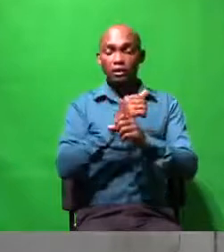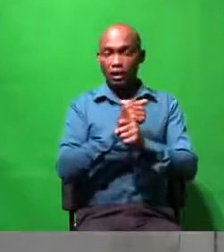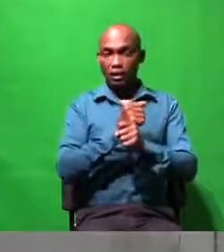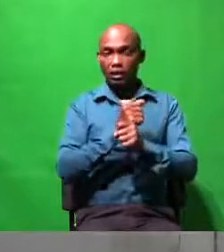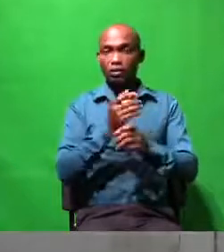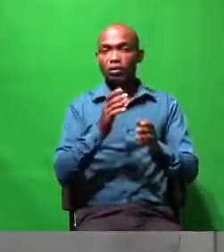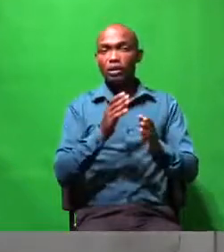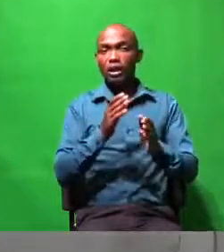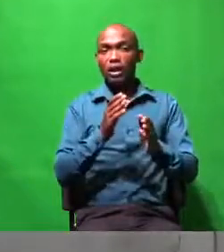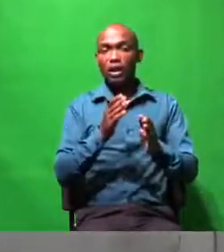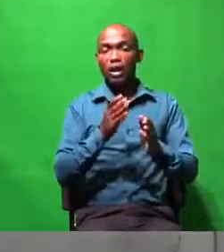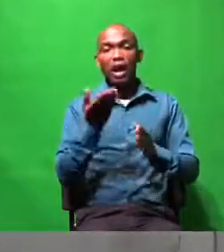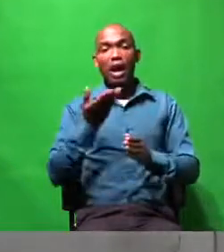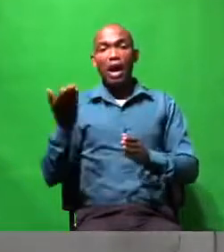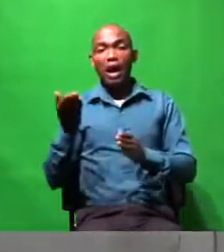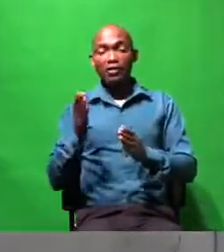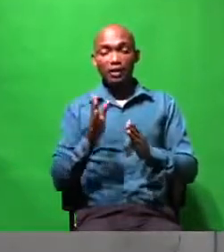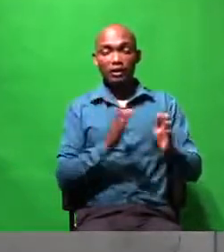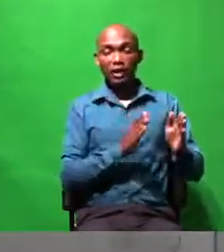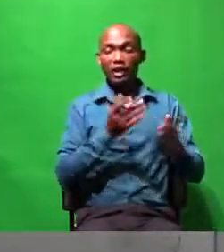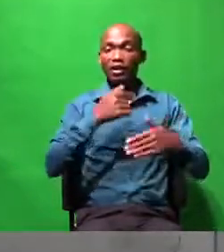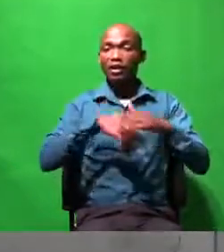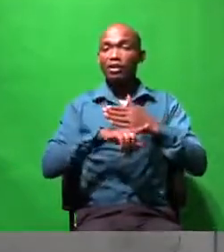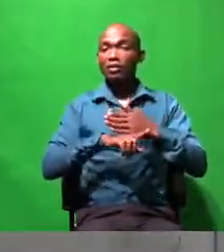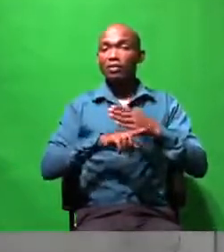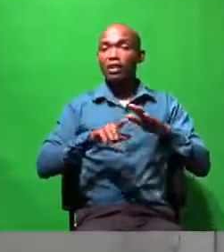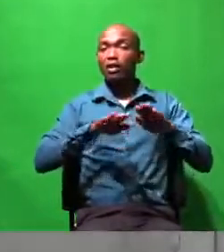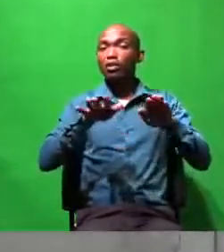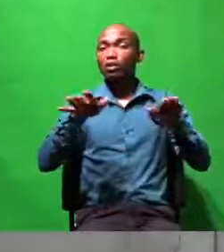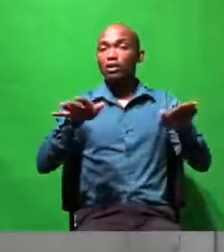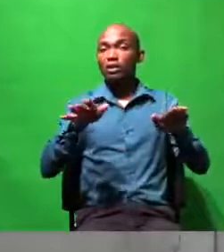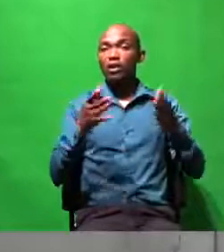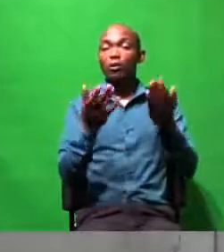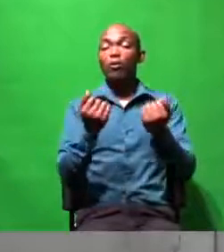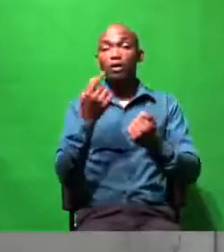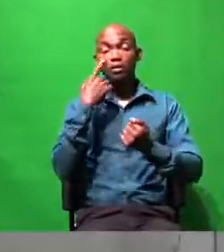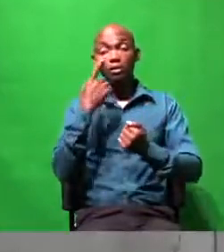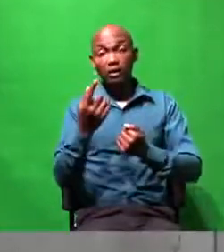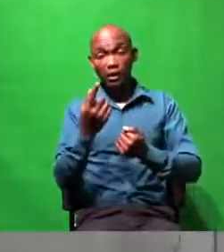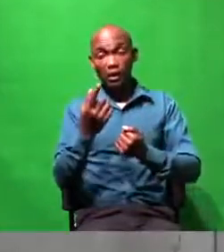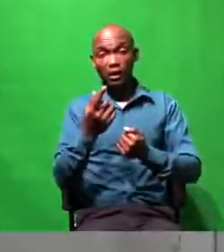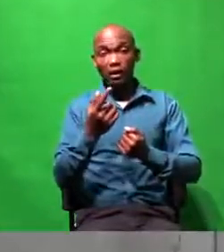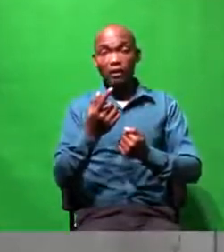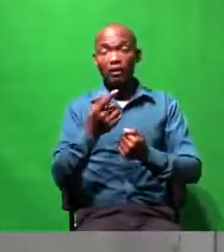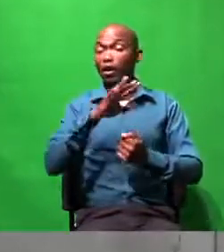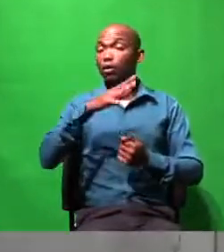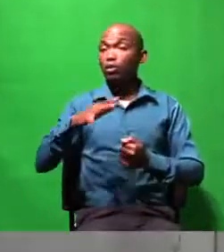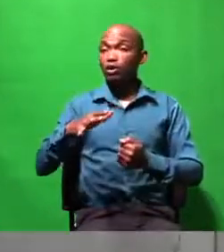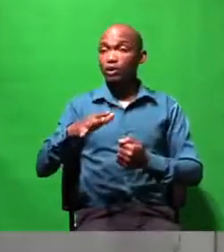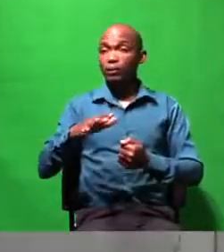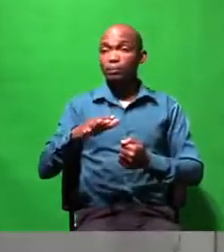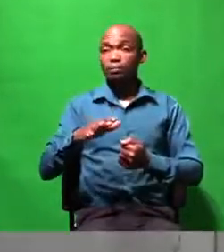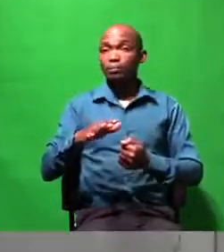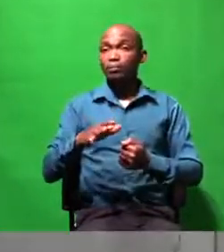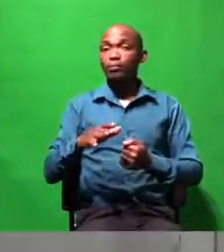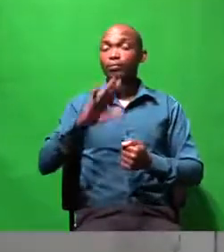other side of the continent. So we can say, if we see the ocean, what is the have inside the ocean? The ocean